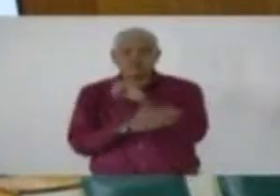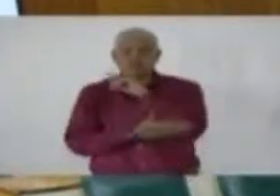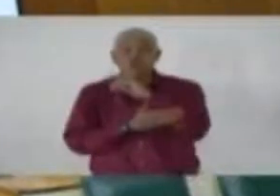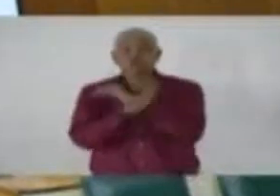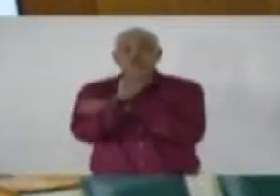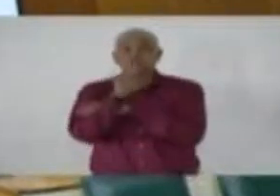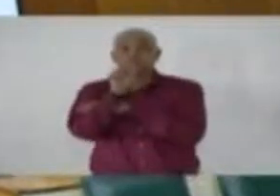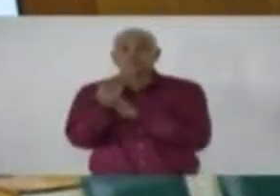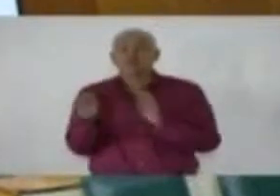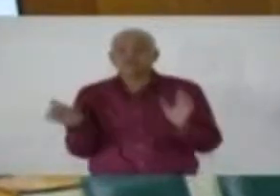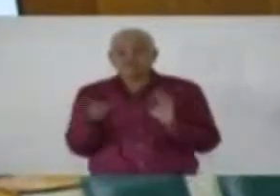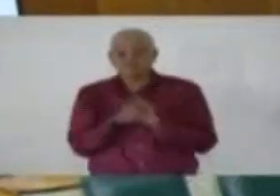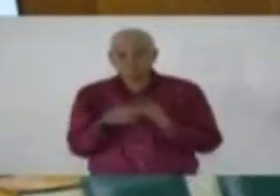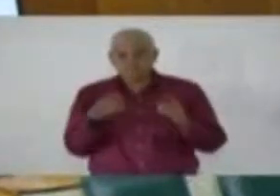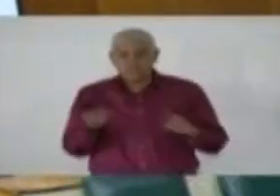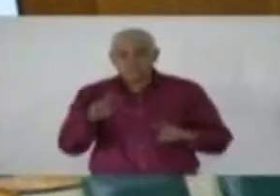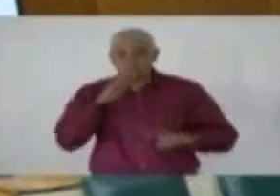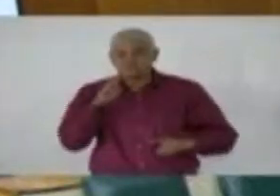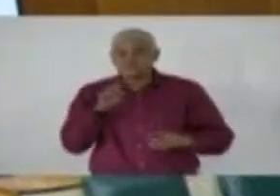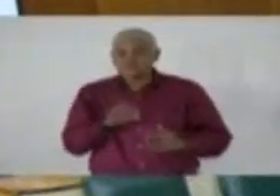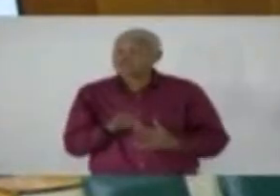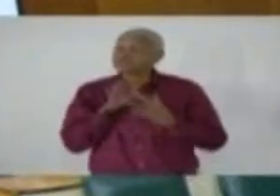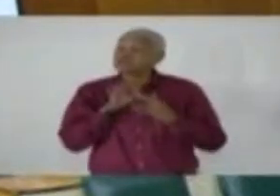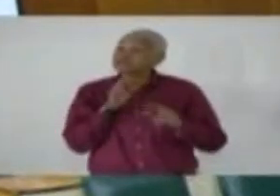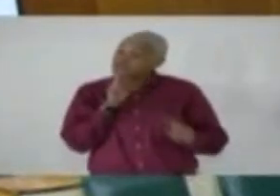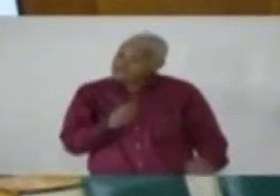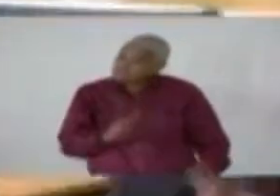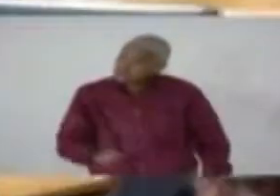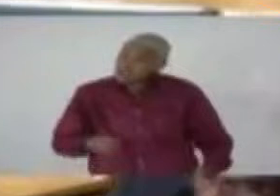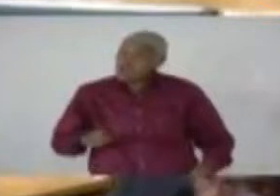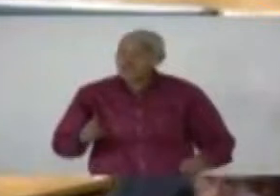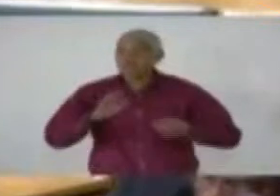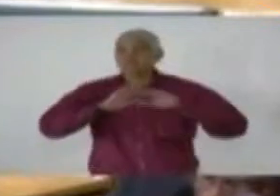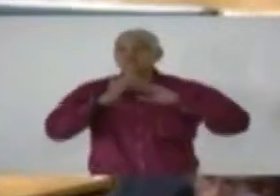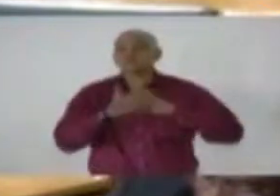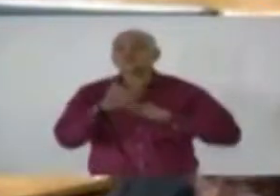bonds. Quite exceptionally, Mr. President, Jamaica